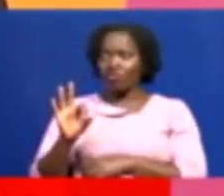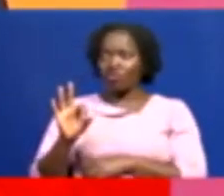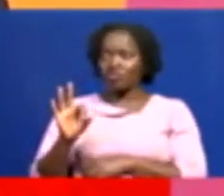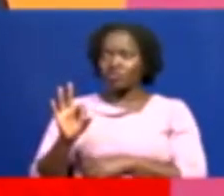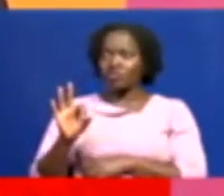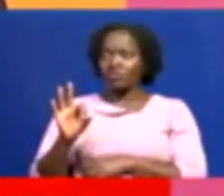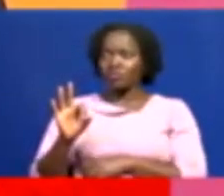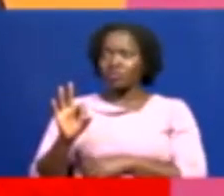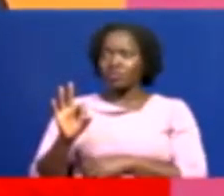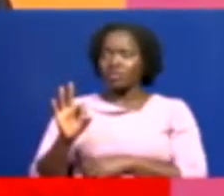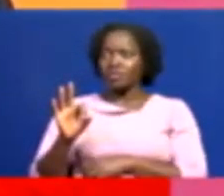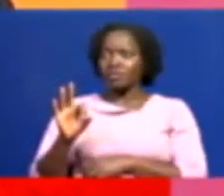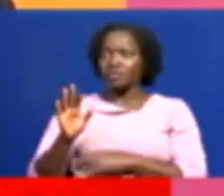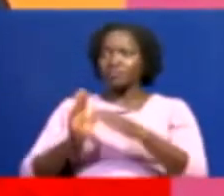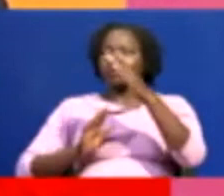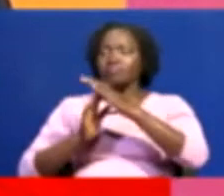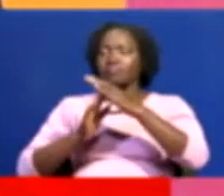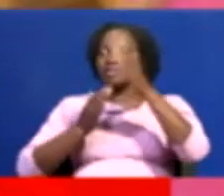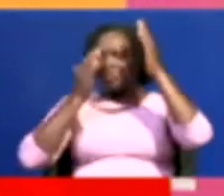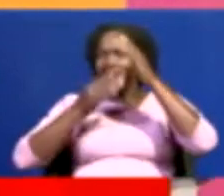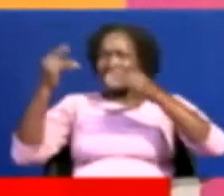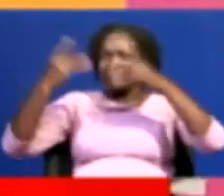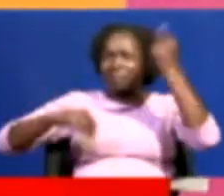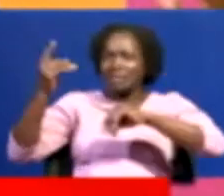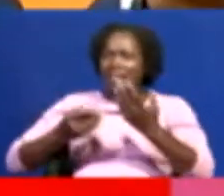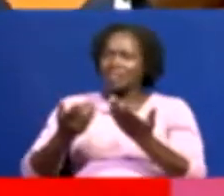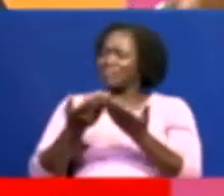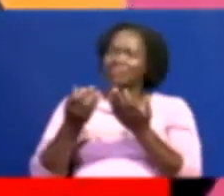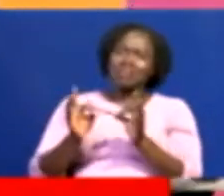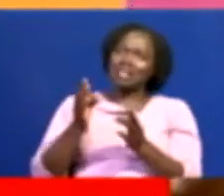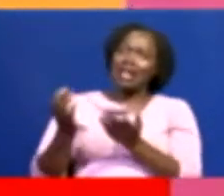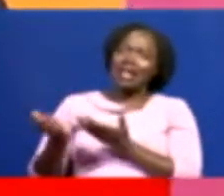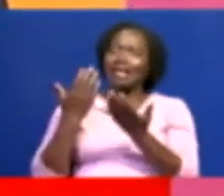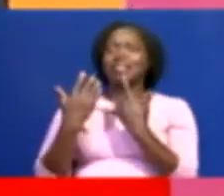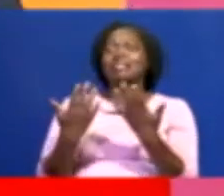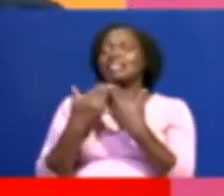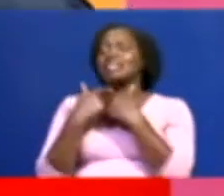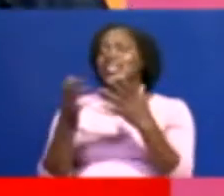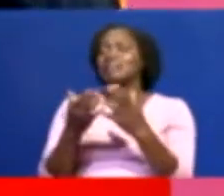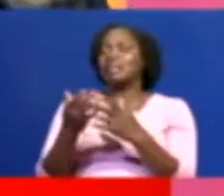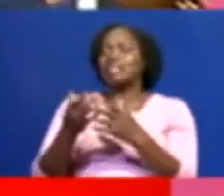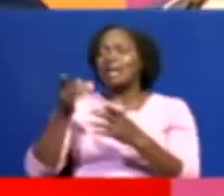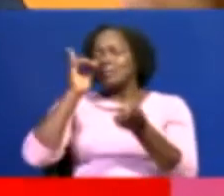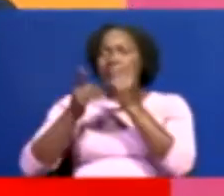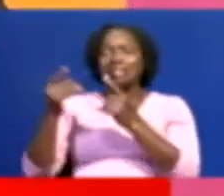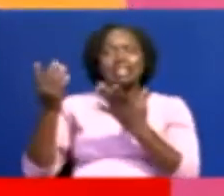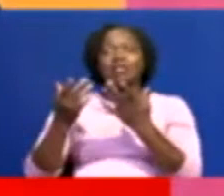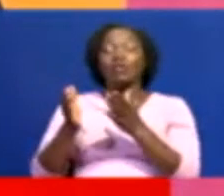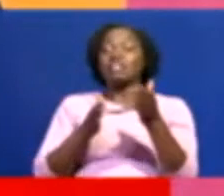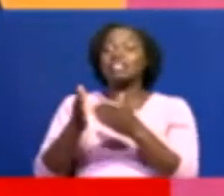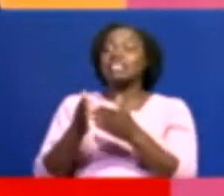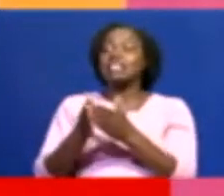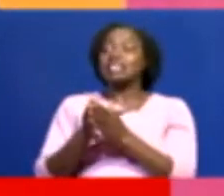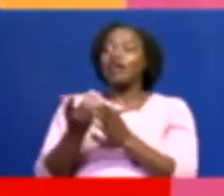the archbishop who was being beaten harmlessly. He's not carrying anything, but he was beaten on the streets thoroughly just